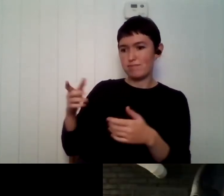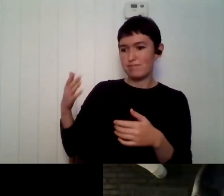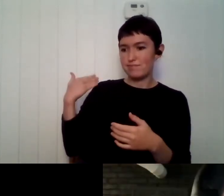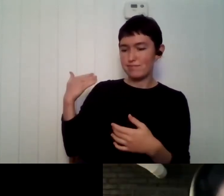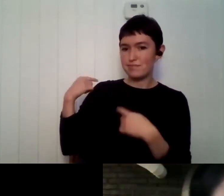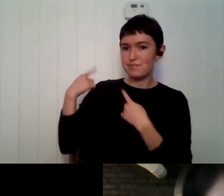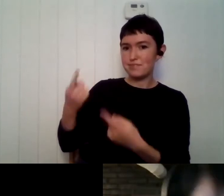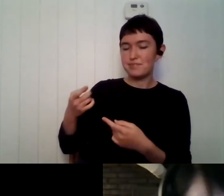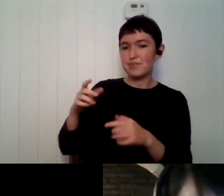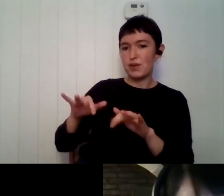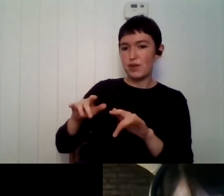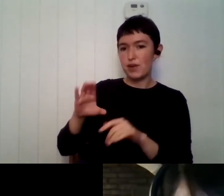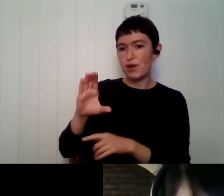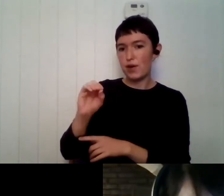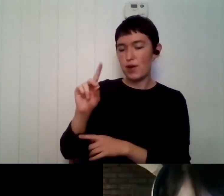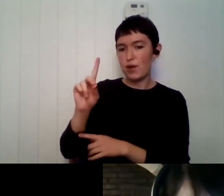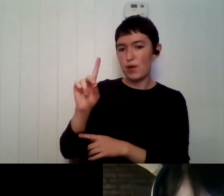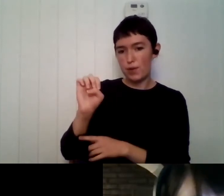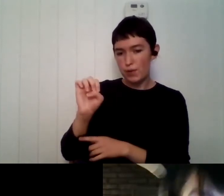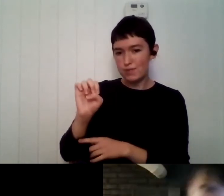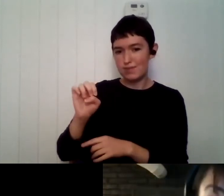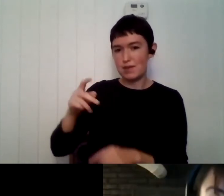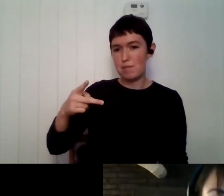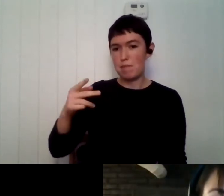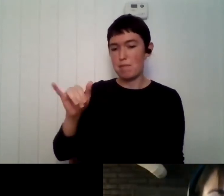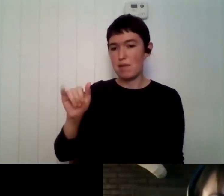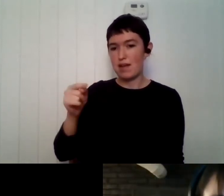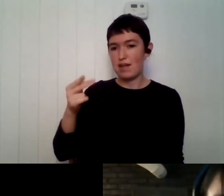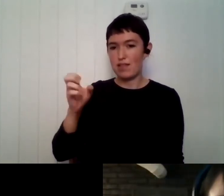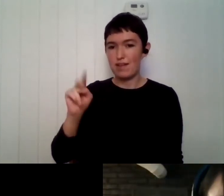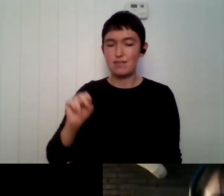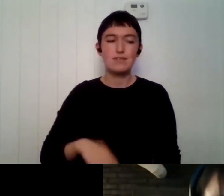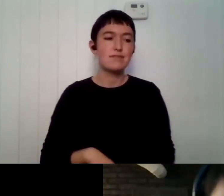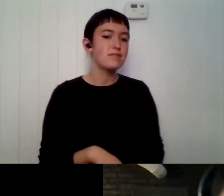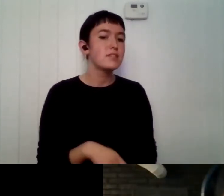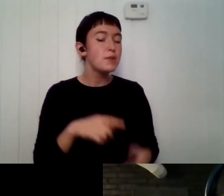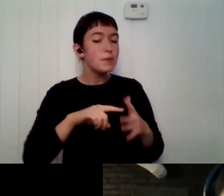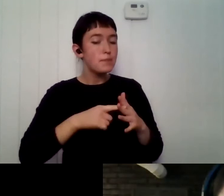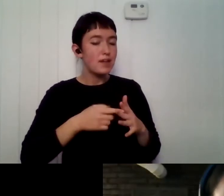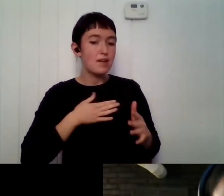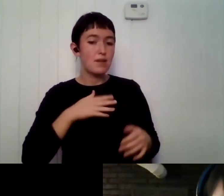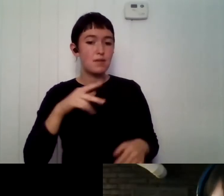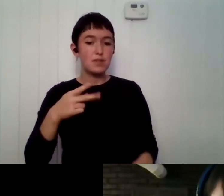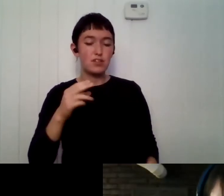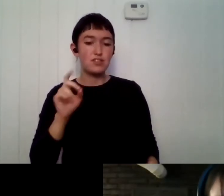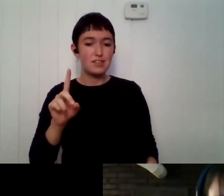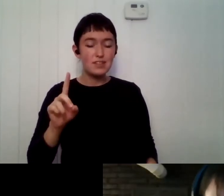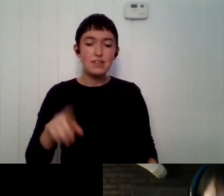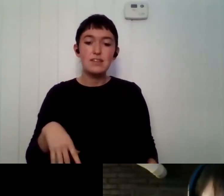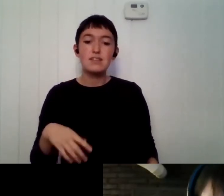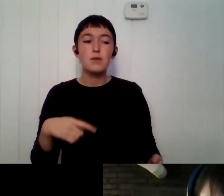That's, I guess, since the beginning of my PhD. So I did my bachelor's in experimental,